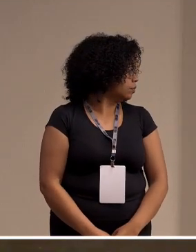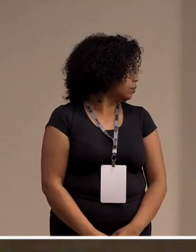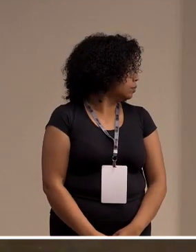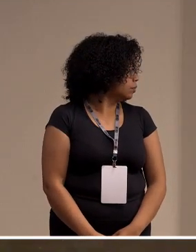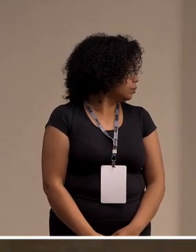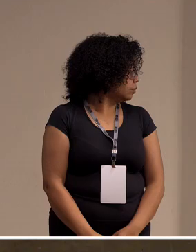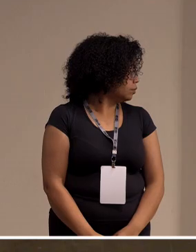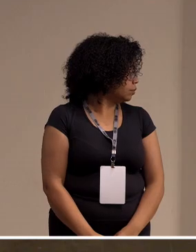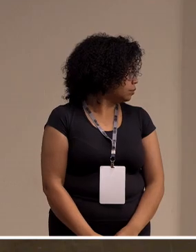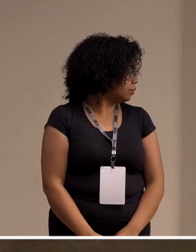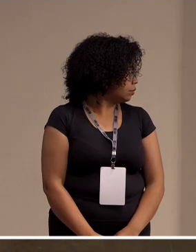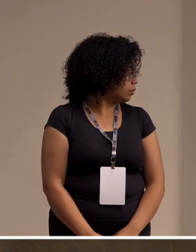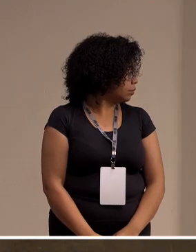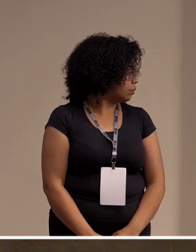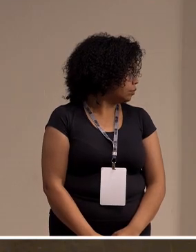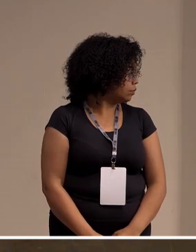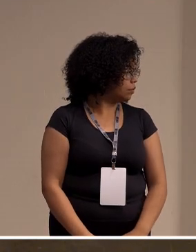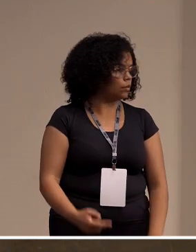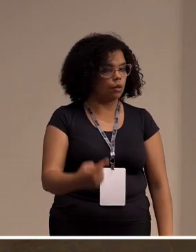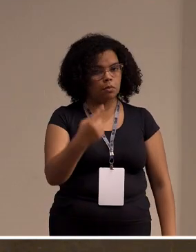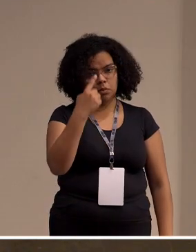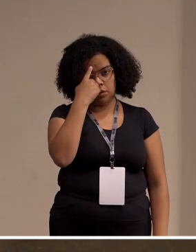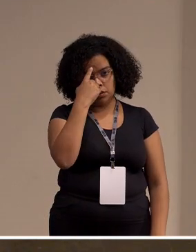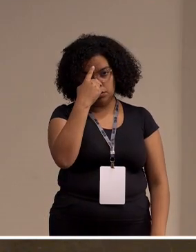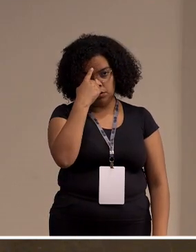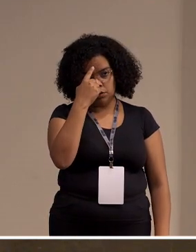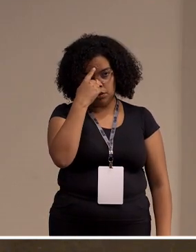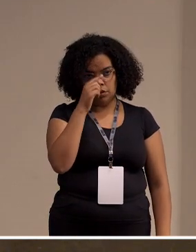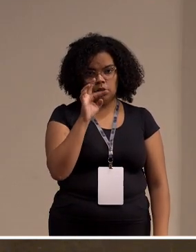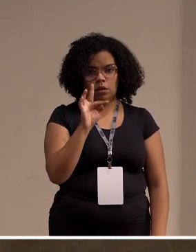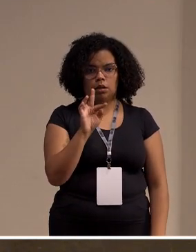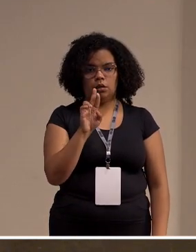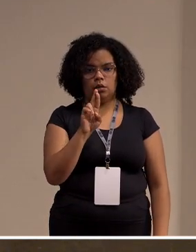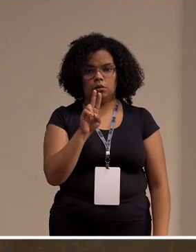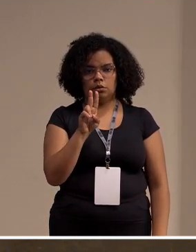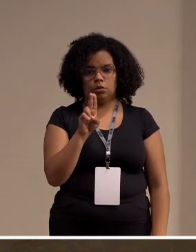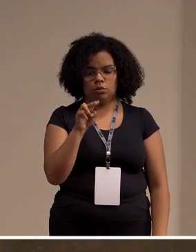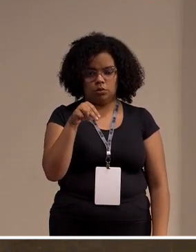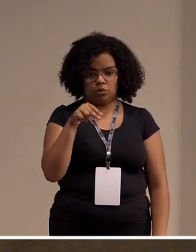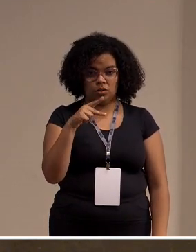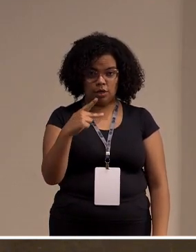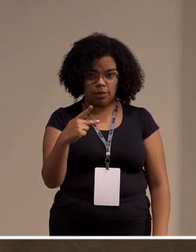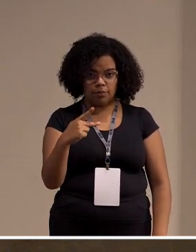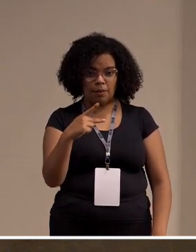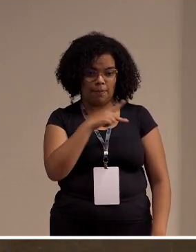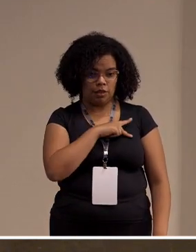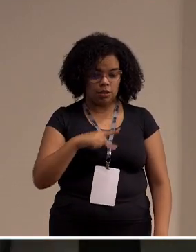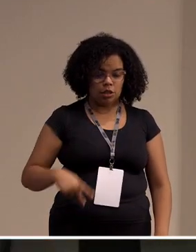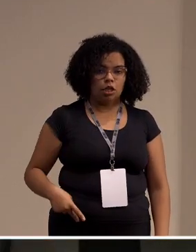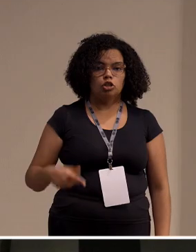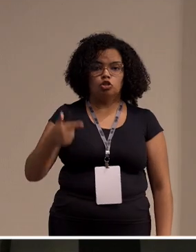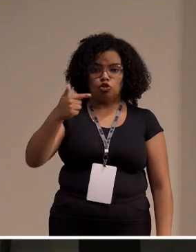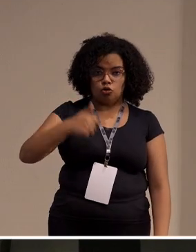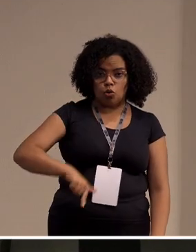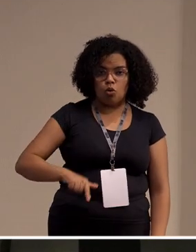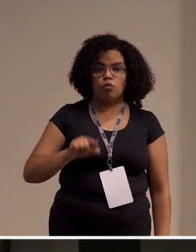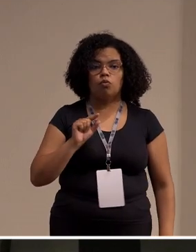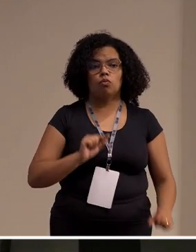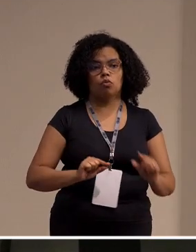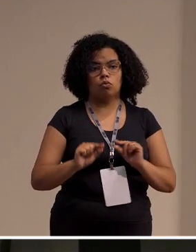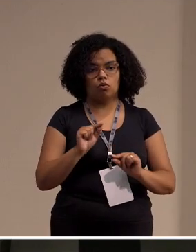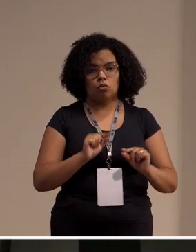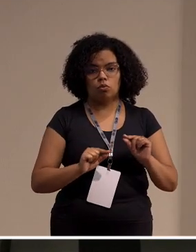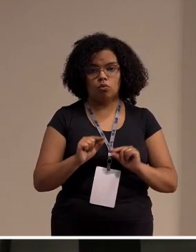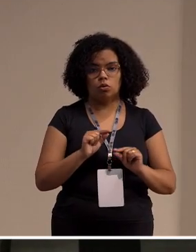Pensando na tenebrosa perspectiva do Trump se tornar presidente dos Estados Unidos de novo, o que, que é que